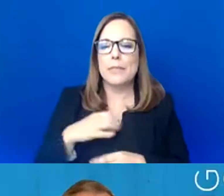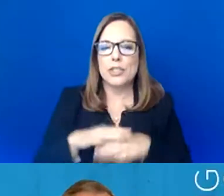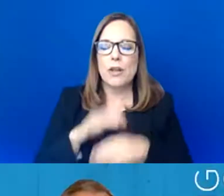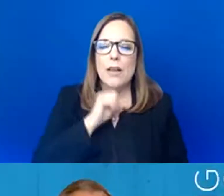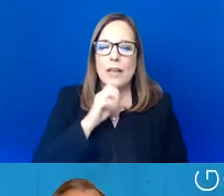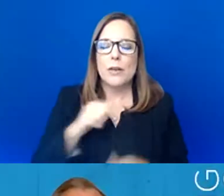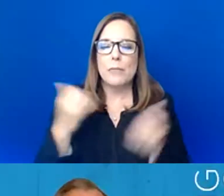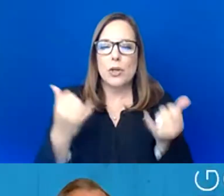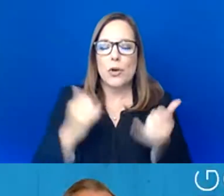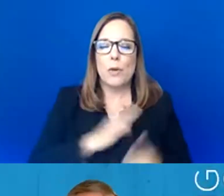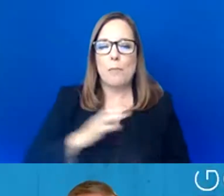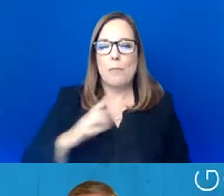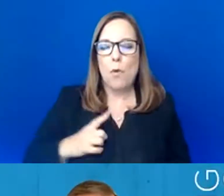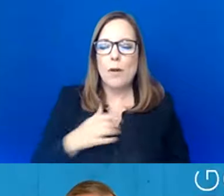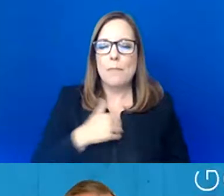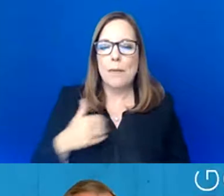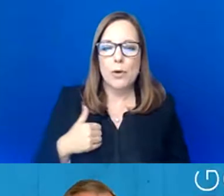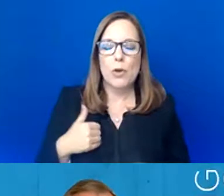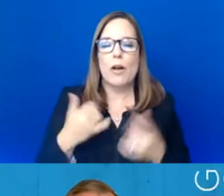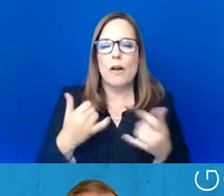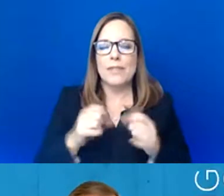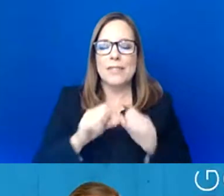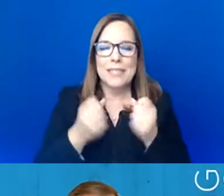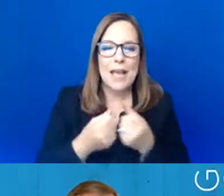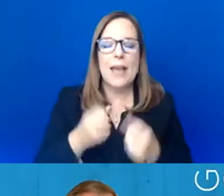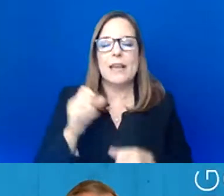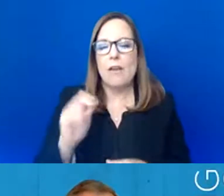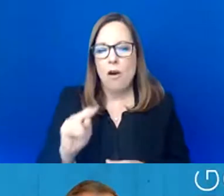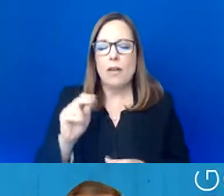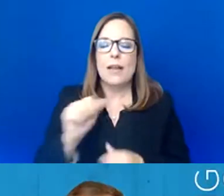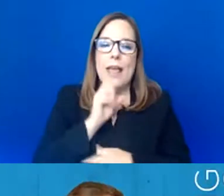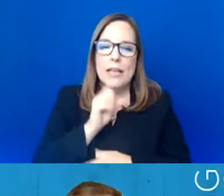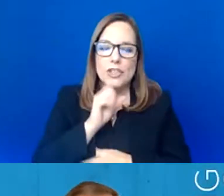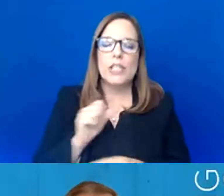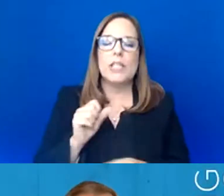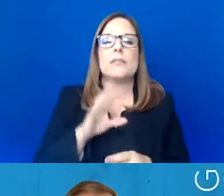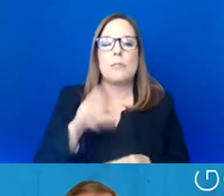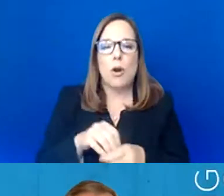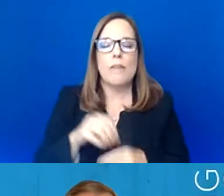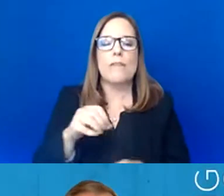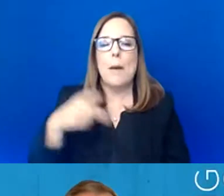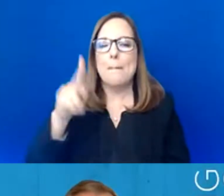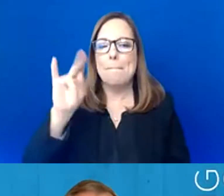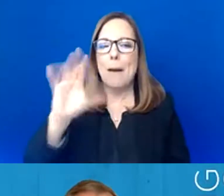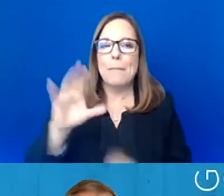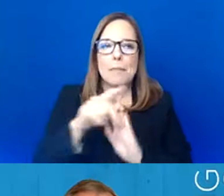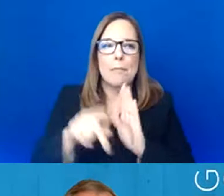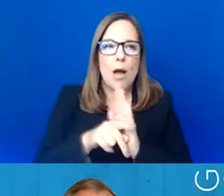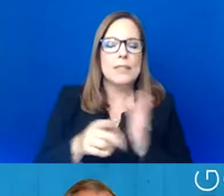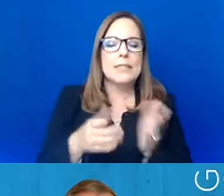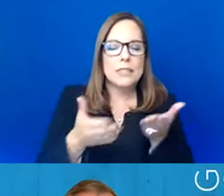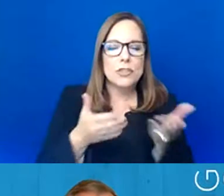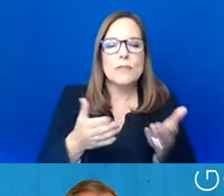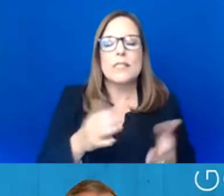of the American Society on Aging and chair its public policy committee, and serve as the co-chair of the Elder